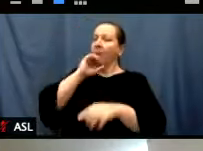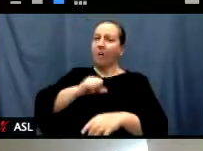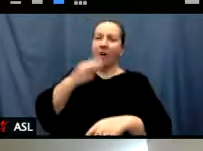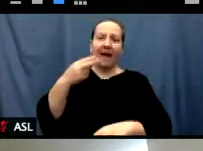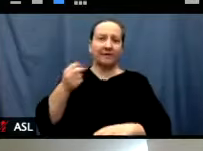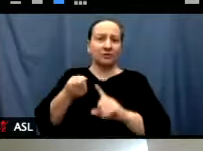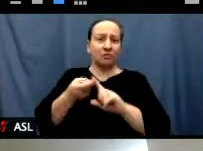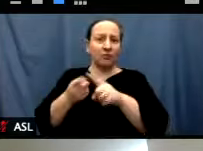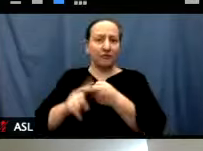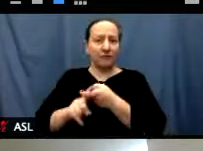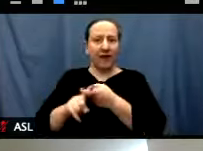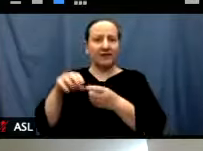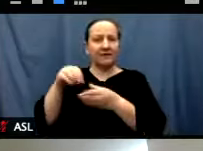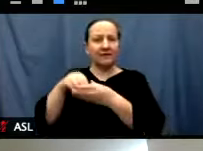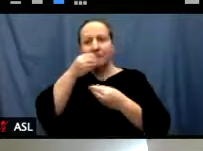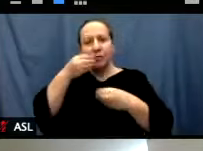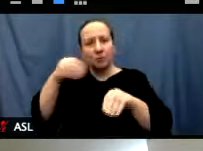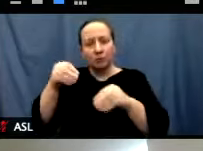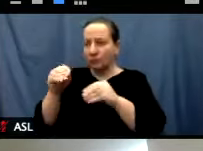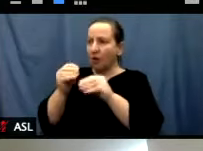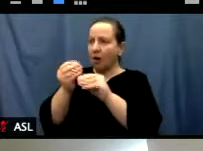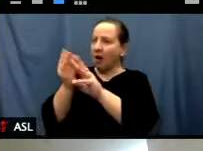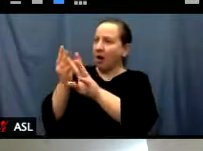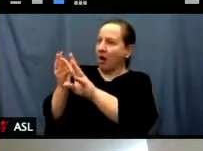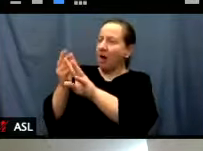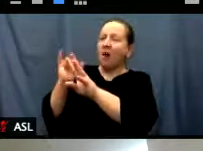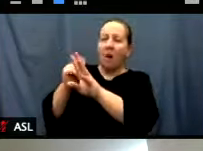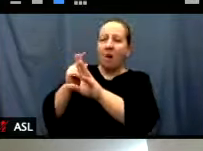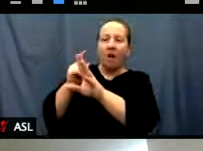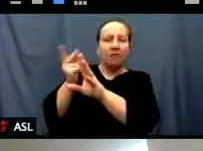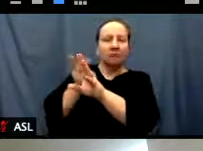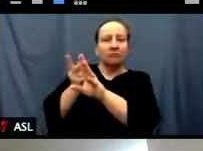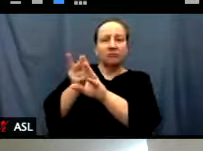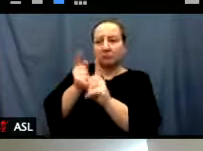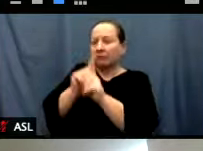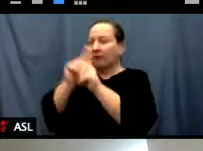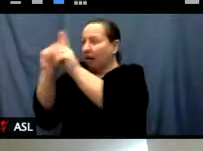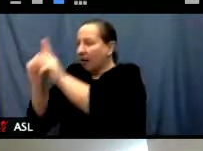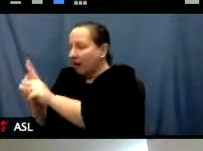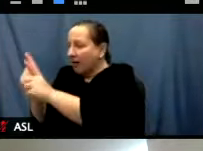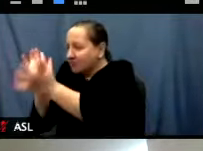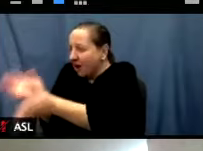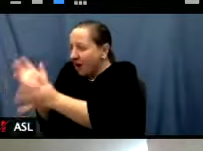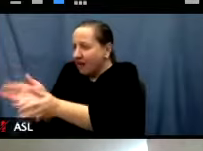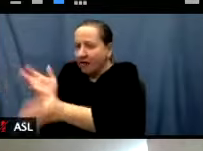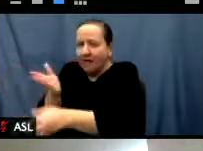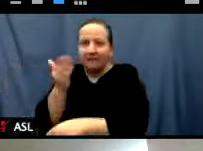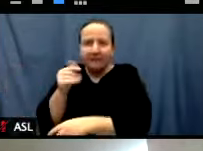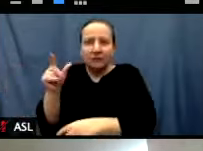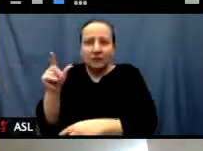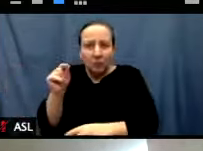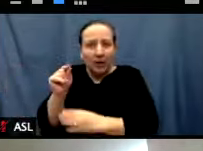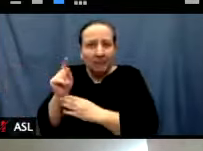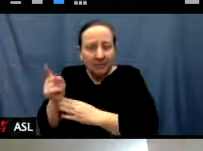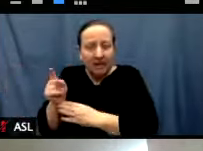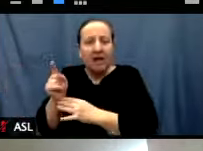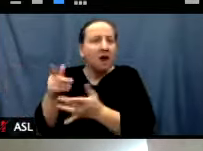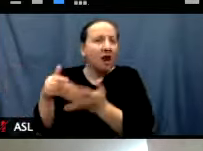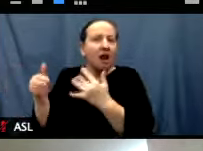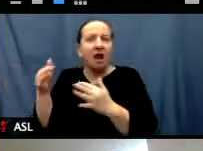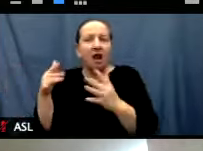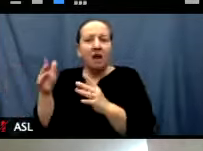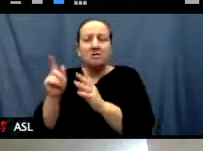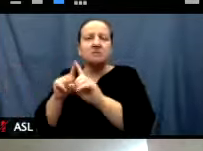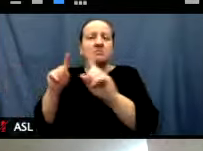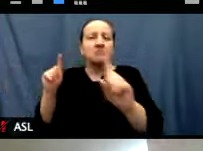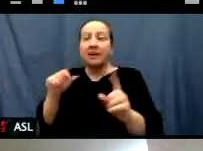at the grocery store, and they stepped out of line and ended up talking for 15 or 20 minutes and then went about their business. They didn't